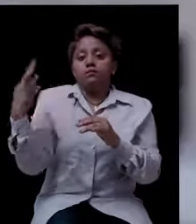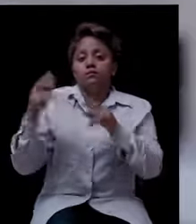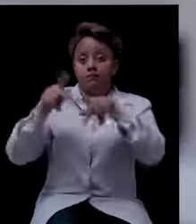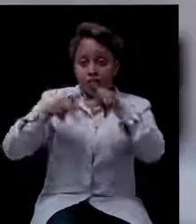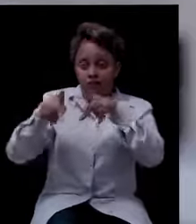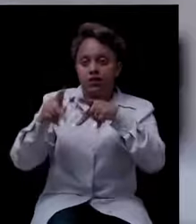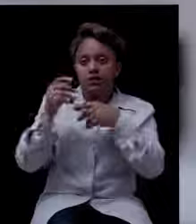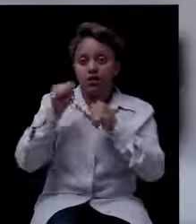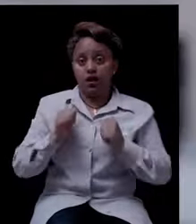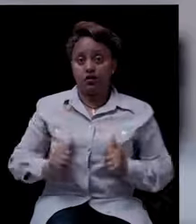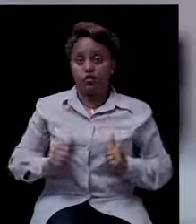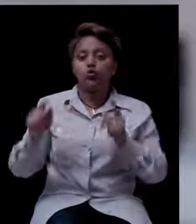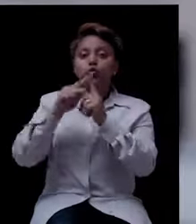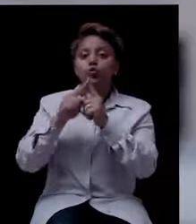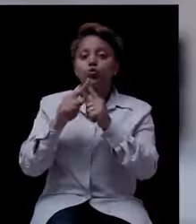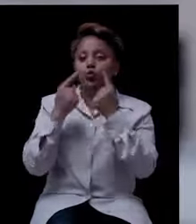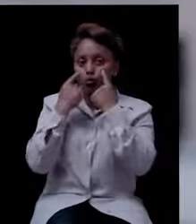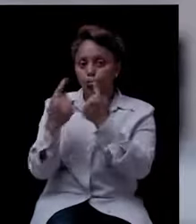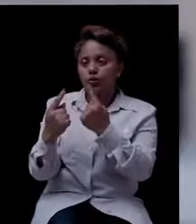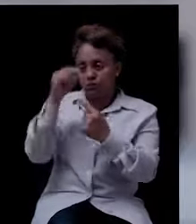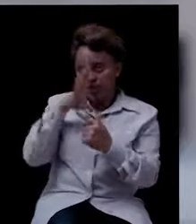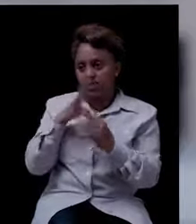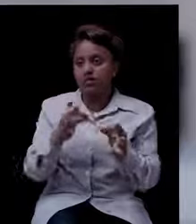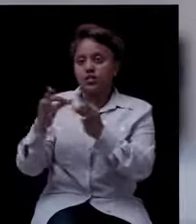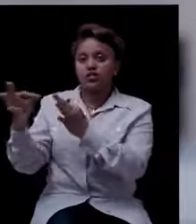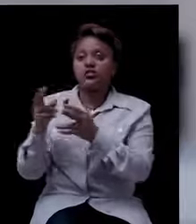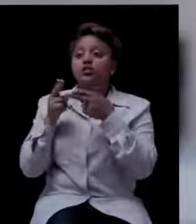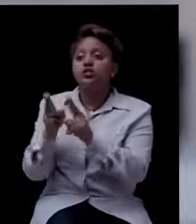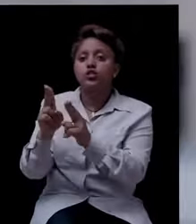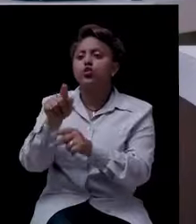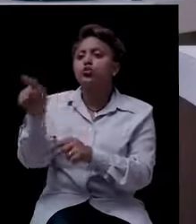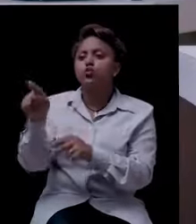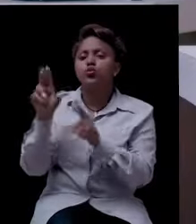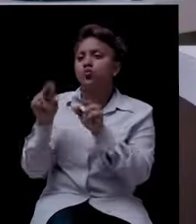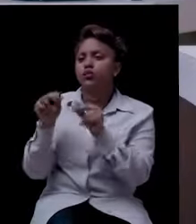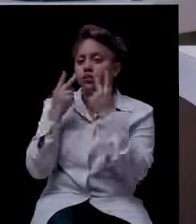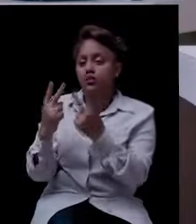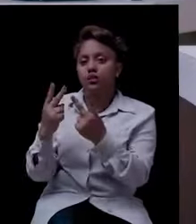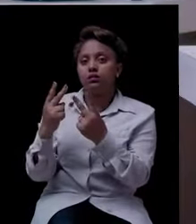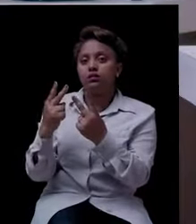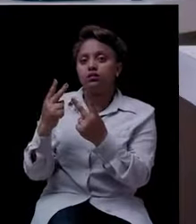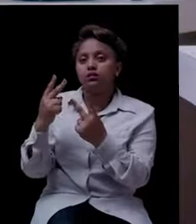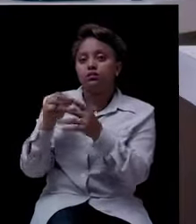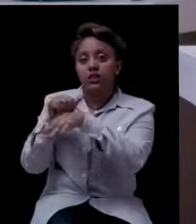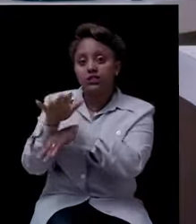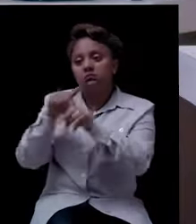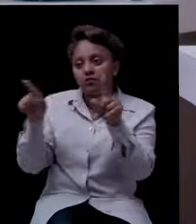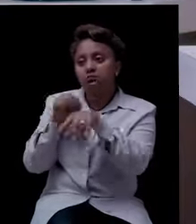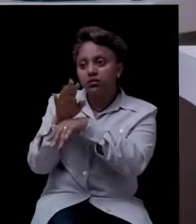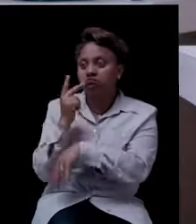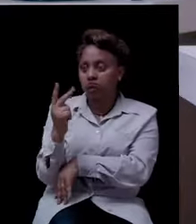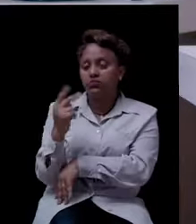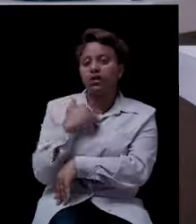address. So, if you were to look up a person's transaction history, you will not see the message, but